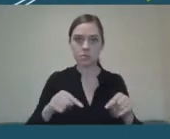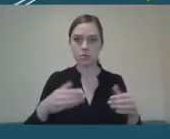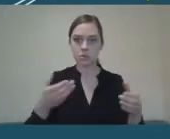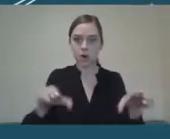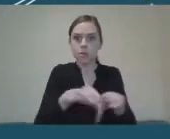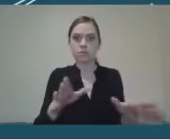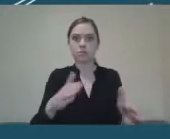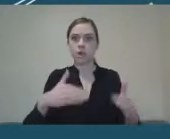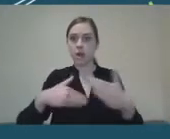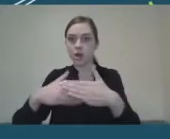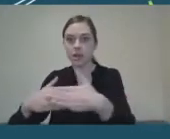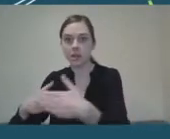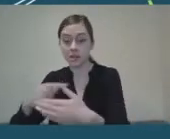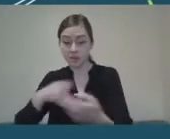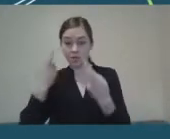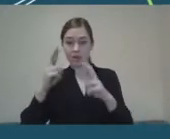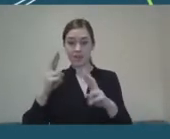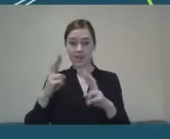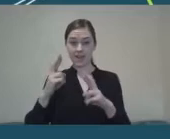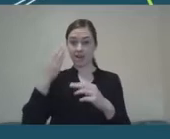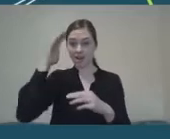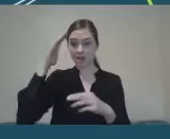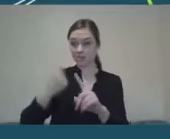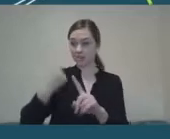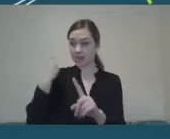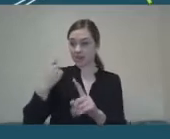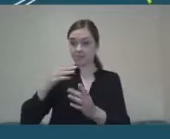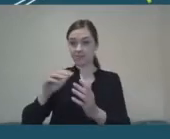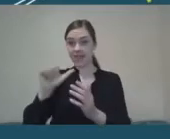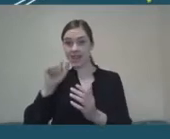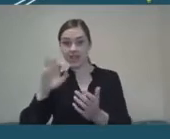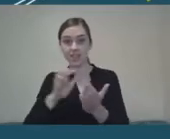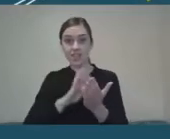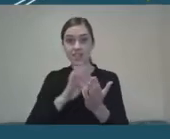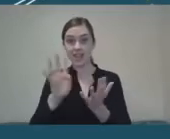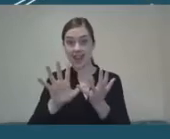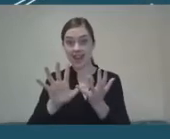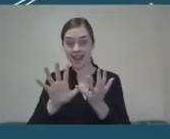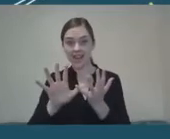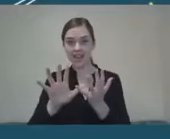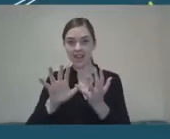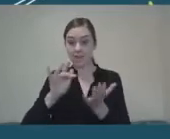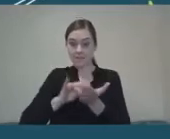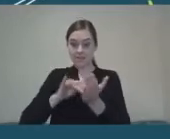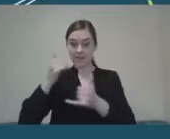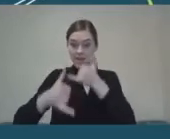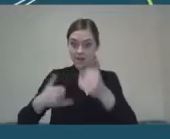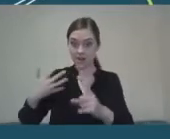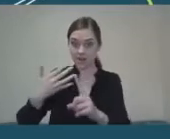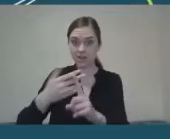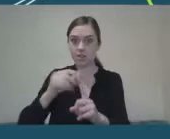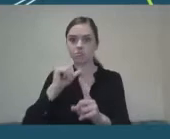representing Ireland since I was 10 years old, and in those 15 years, I've never been out of the water for longer than 3